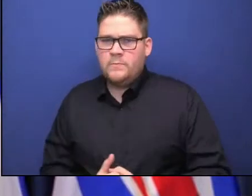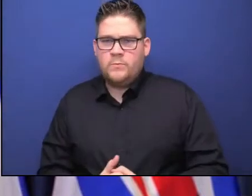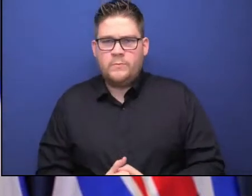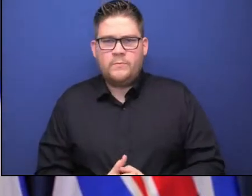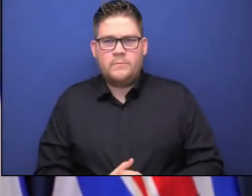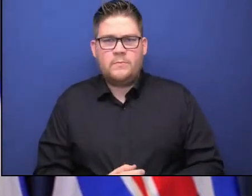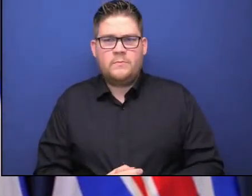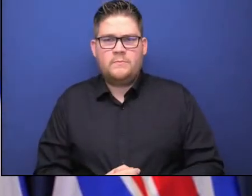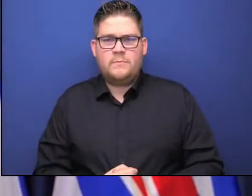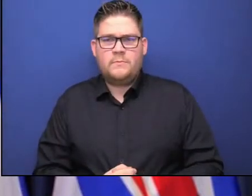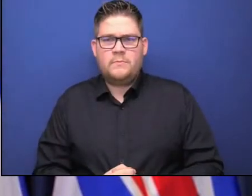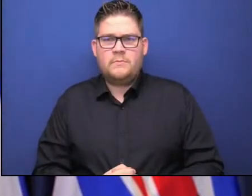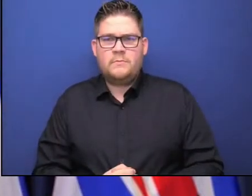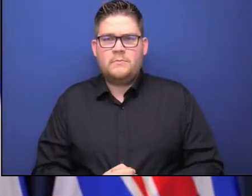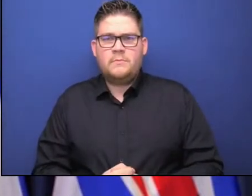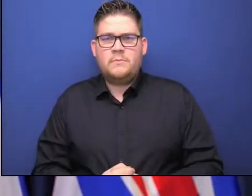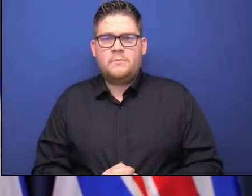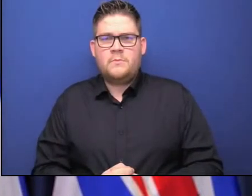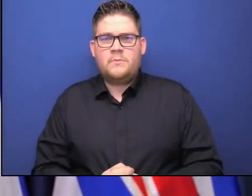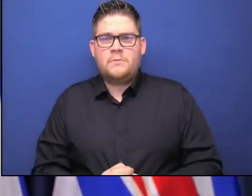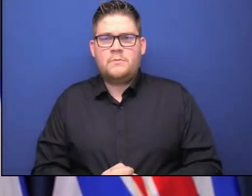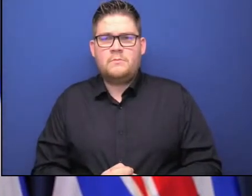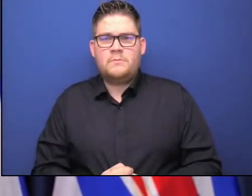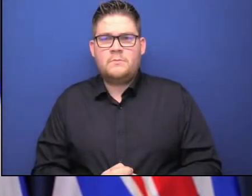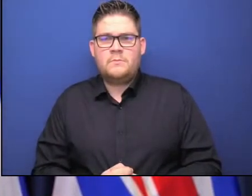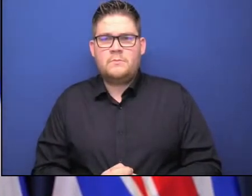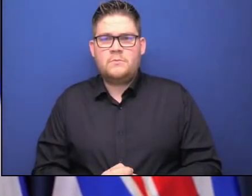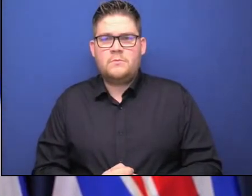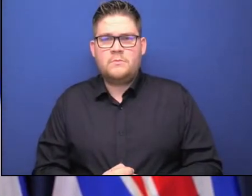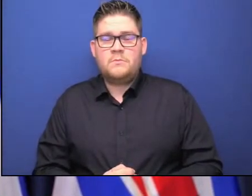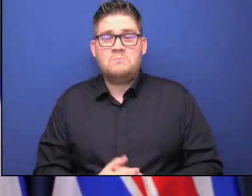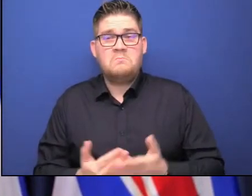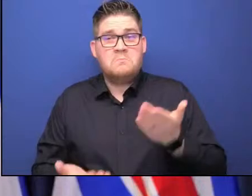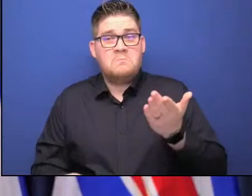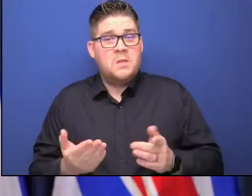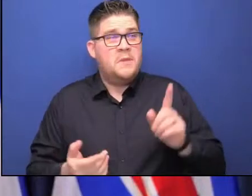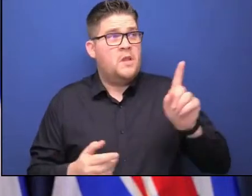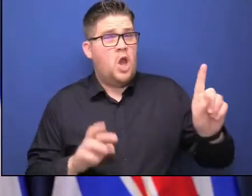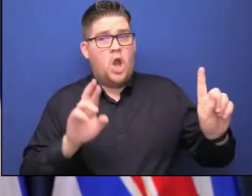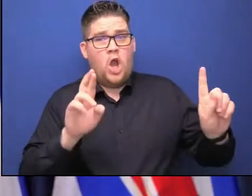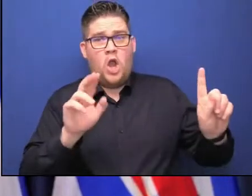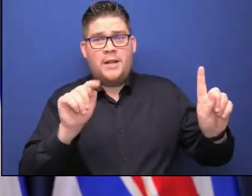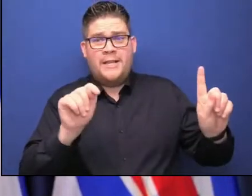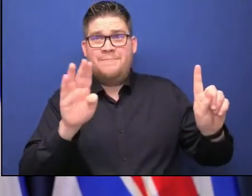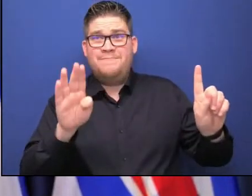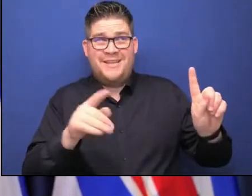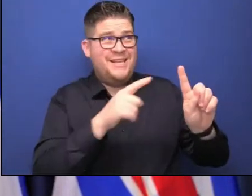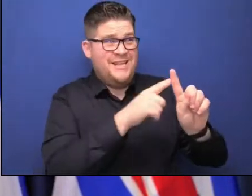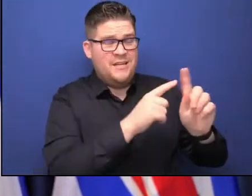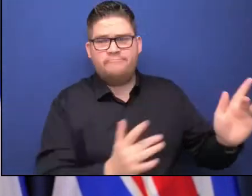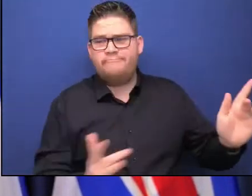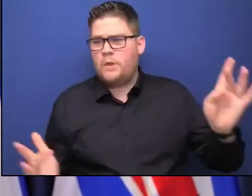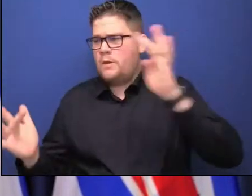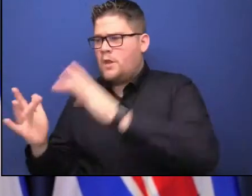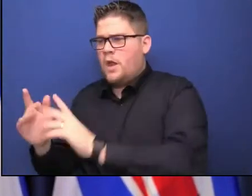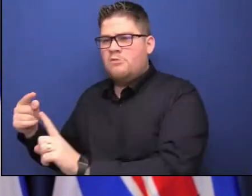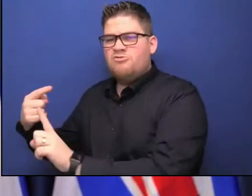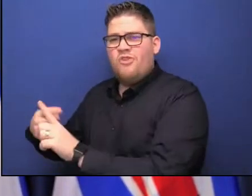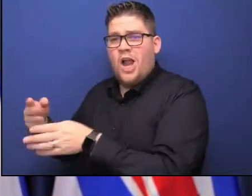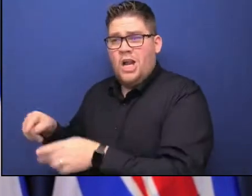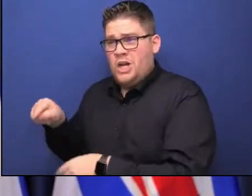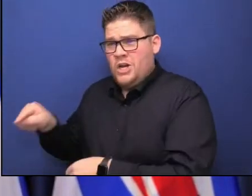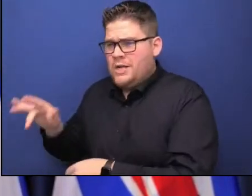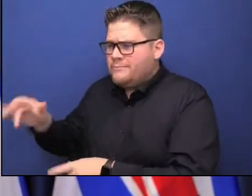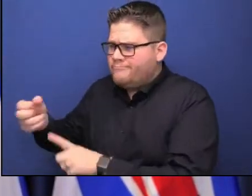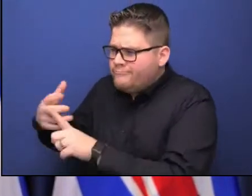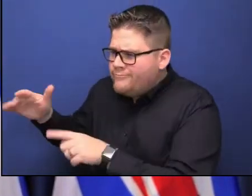The water's going to be off to do this kind of work. Can you work with that? Yes. Okay. Well, then this tenancy continues. We work together, or we find some way to